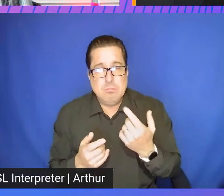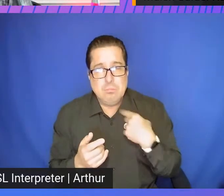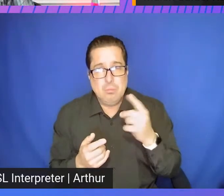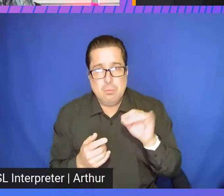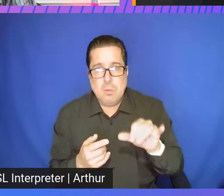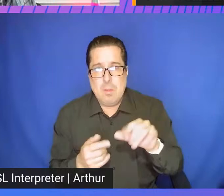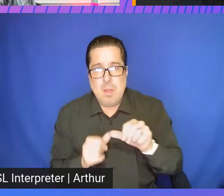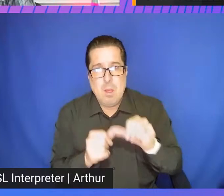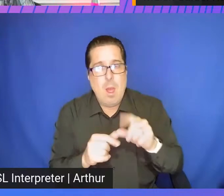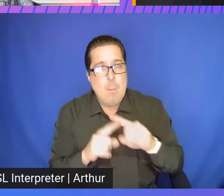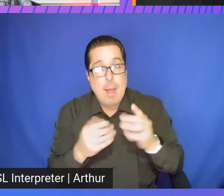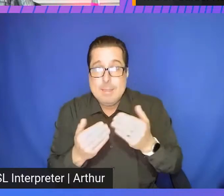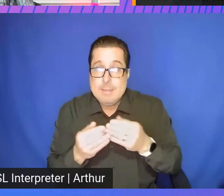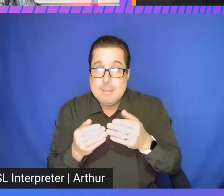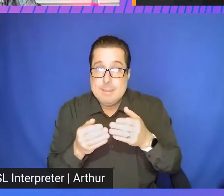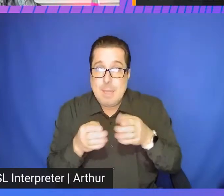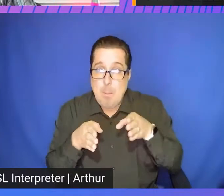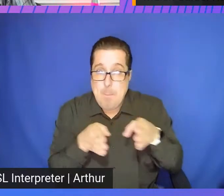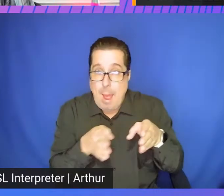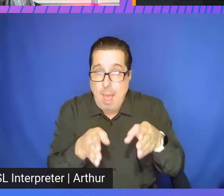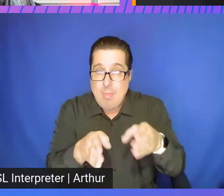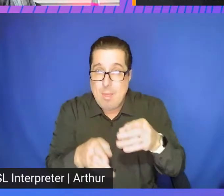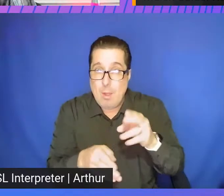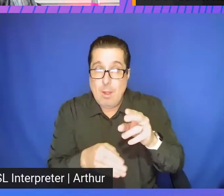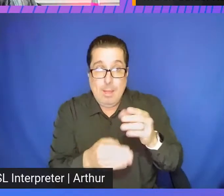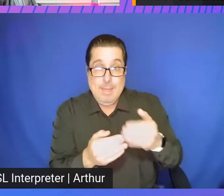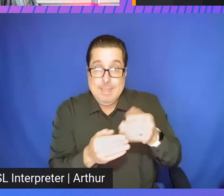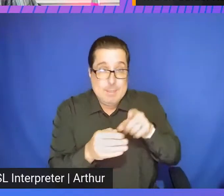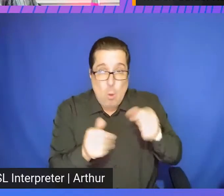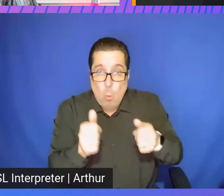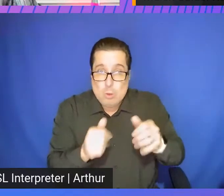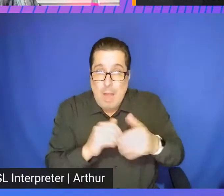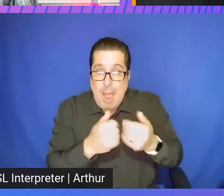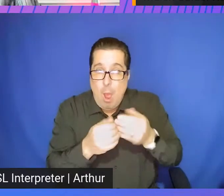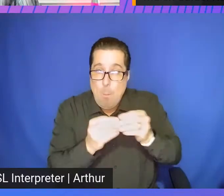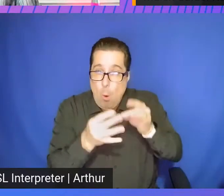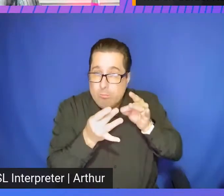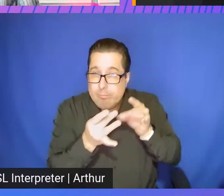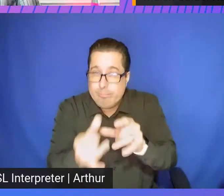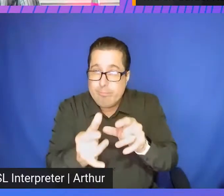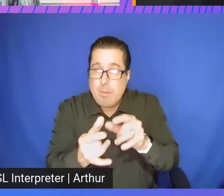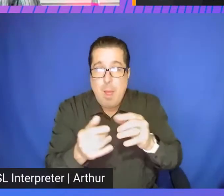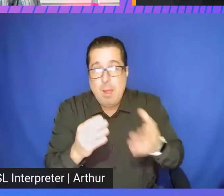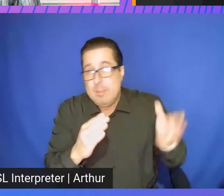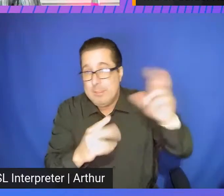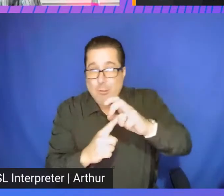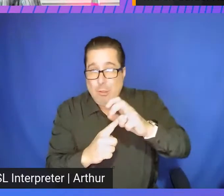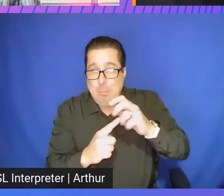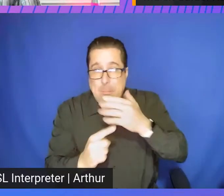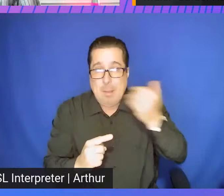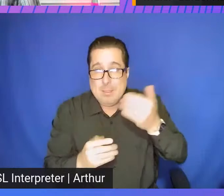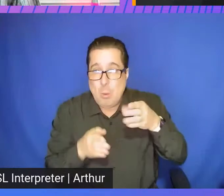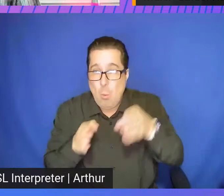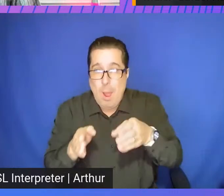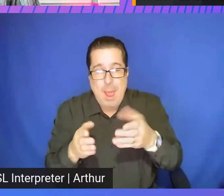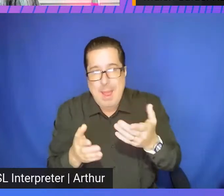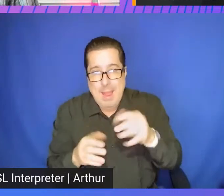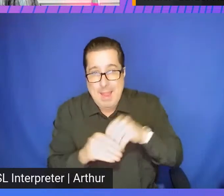easy path to take an existing app and get it running in a cost-efficient and scalable way in